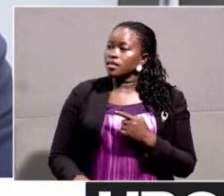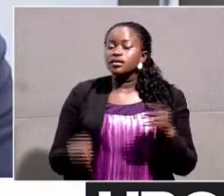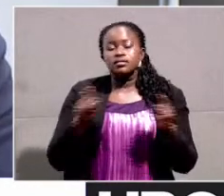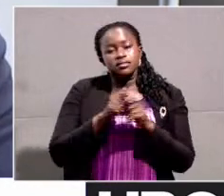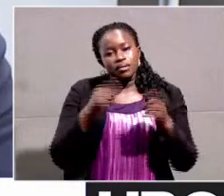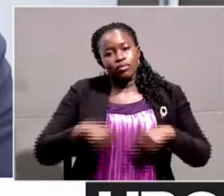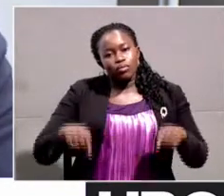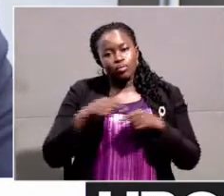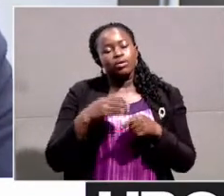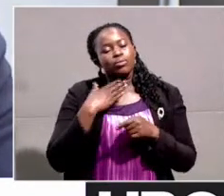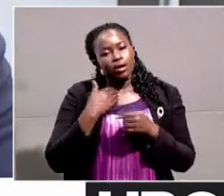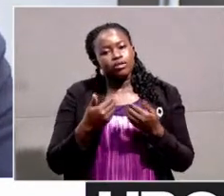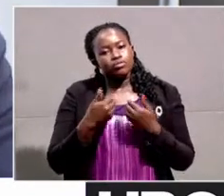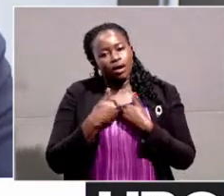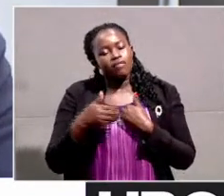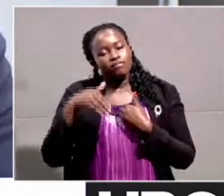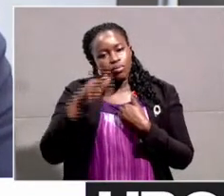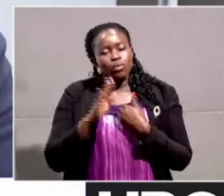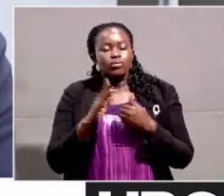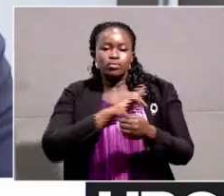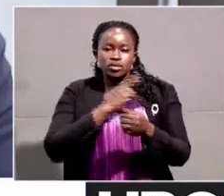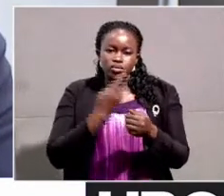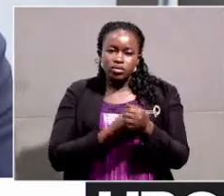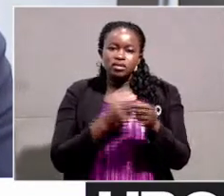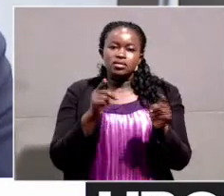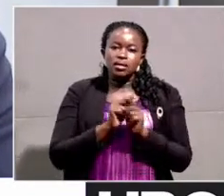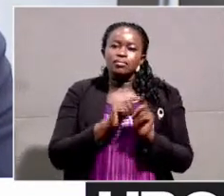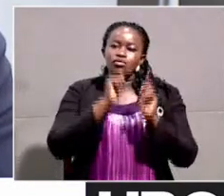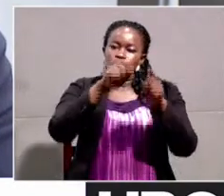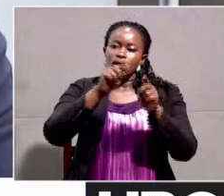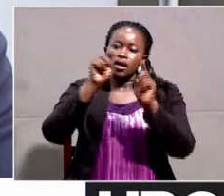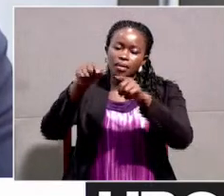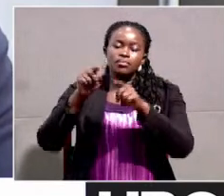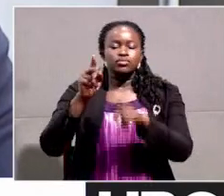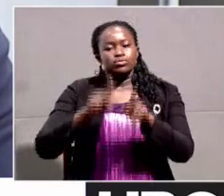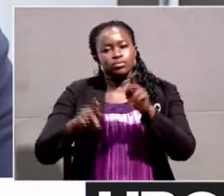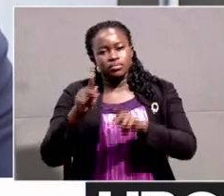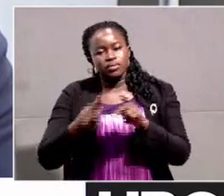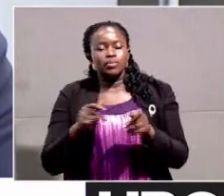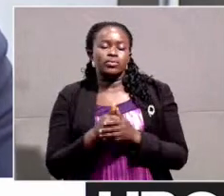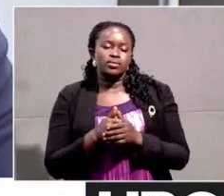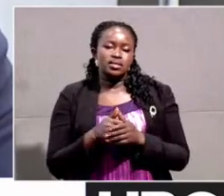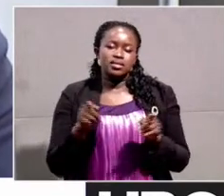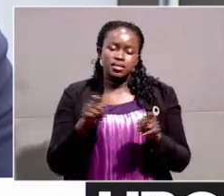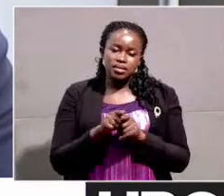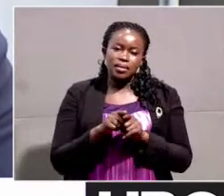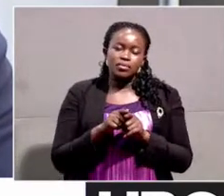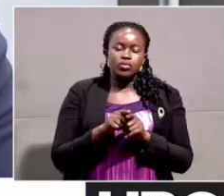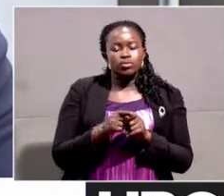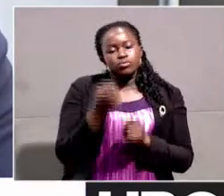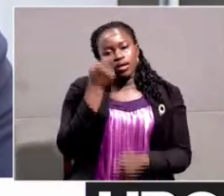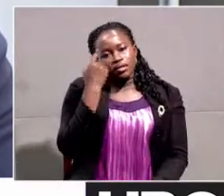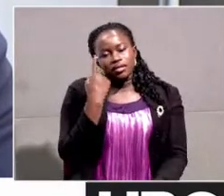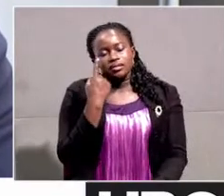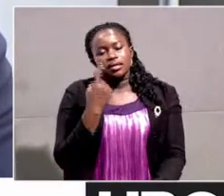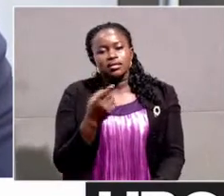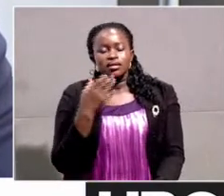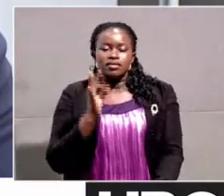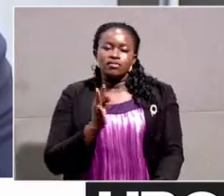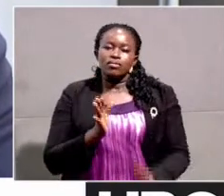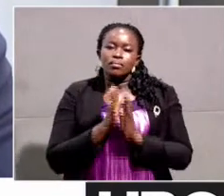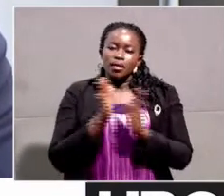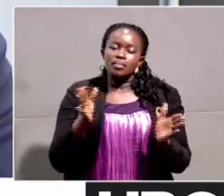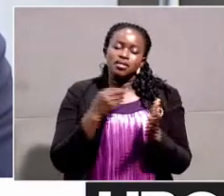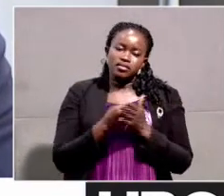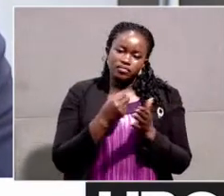resources, especially to go to the public and establish whether public funds